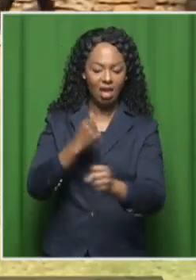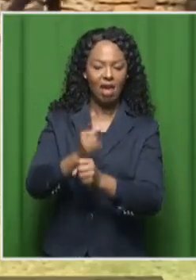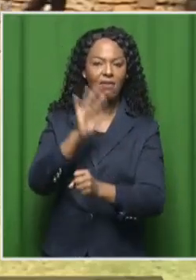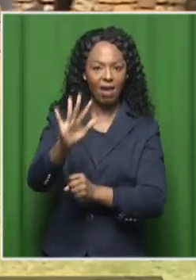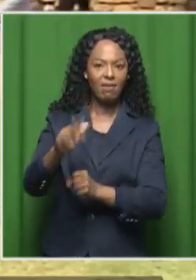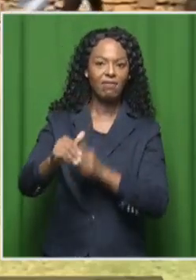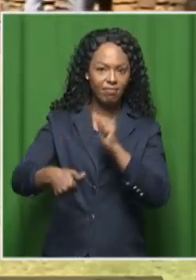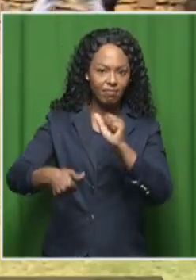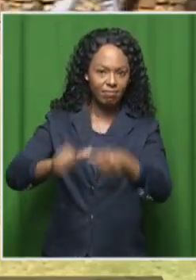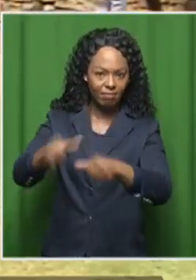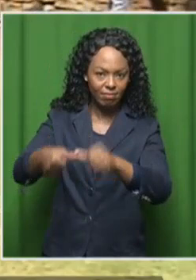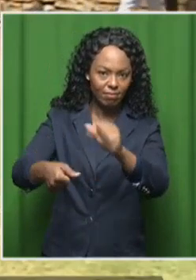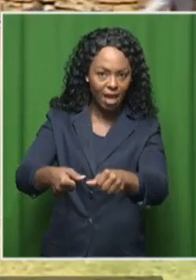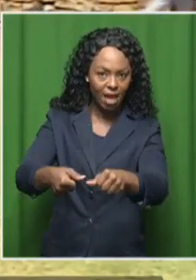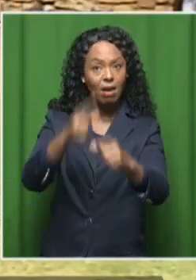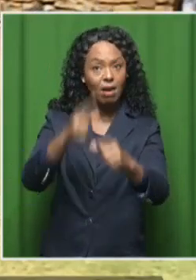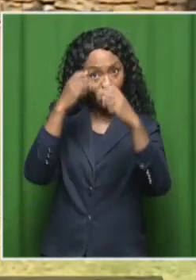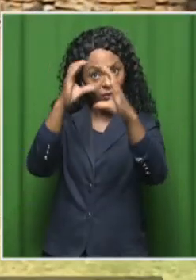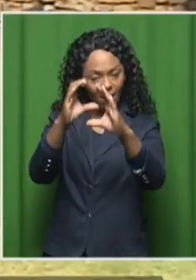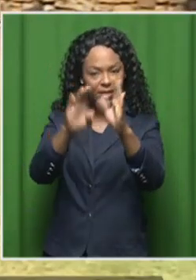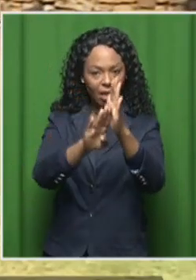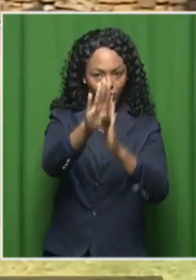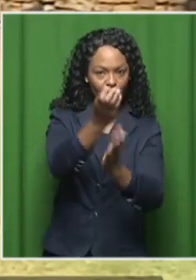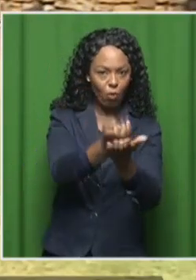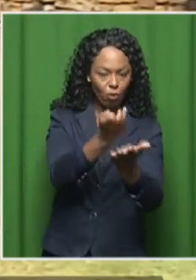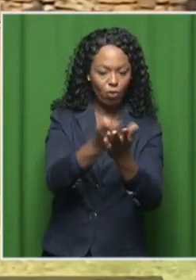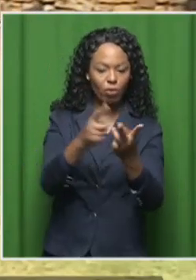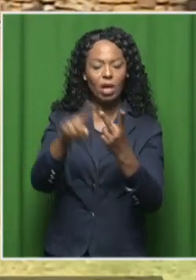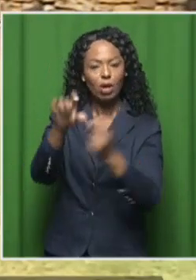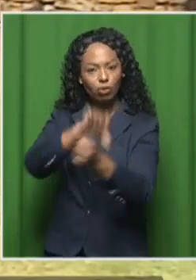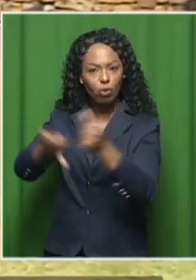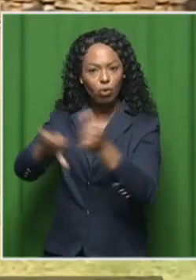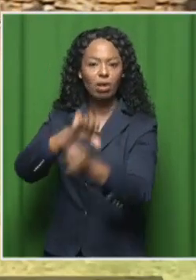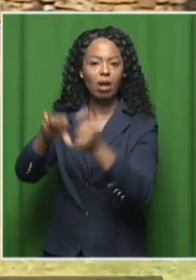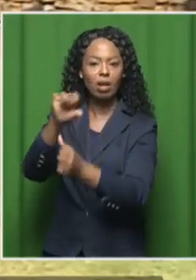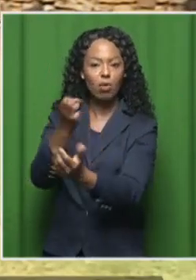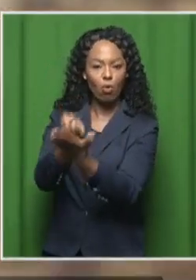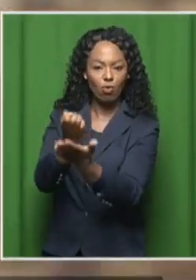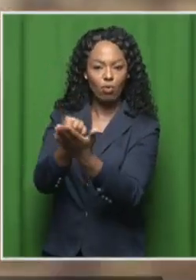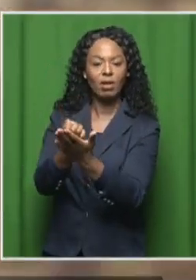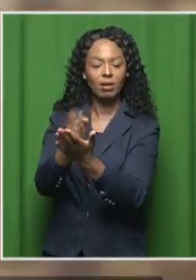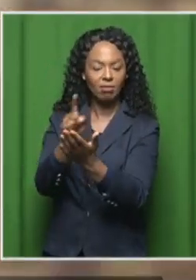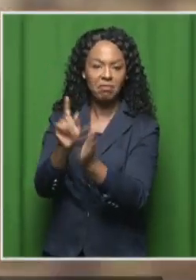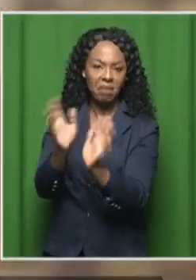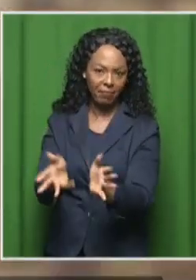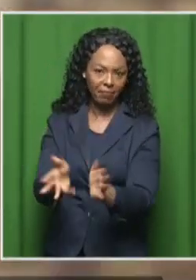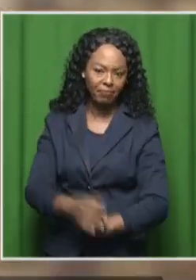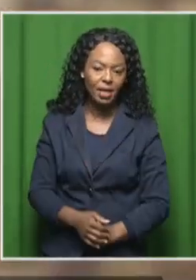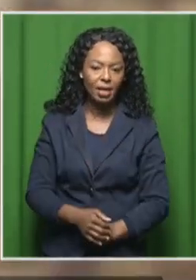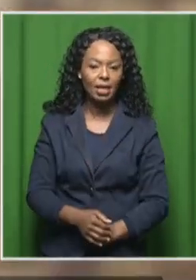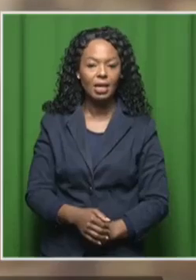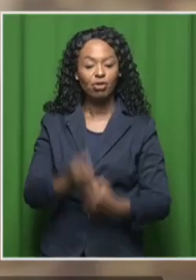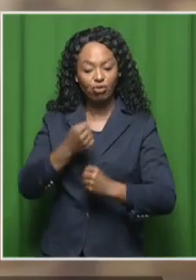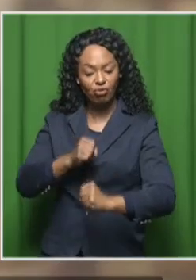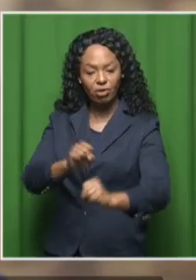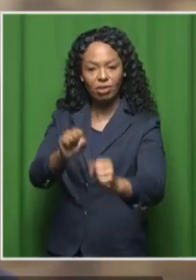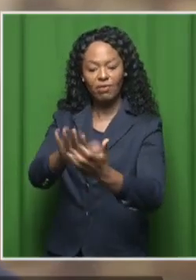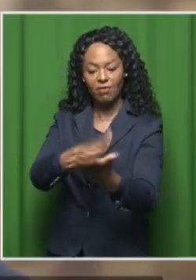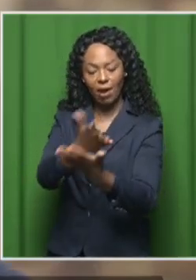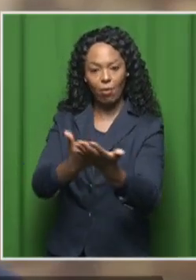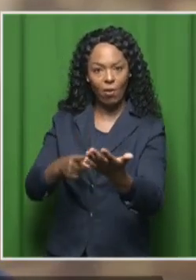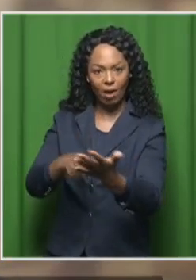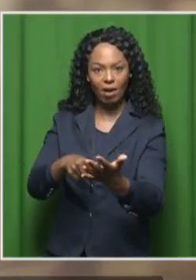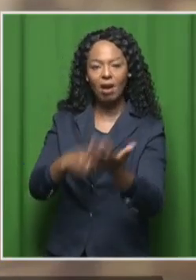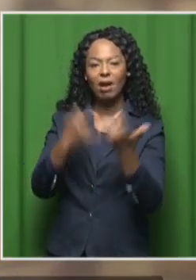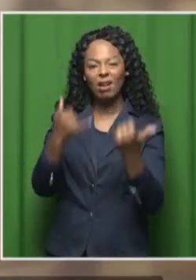the economy but also its political and socio-economic environment. Medium-term strategic framework is a plan that the government